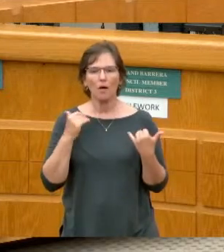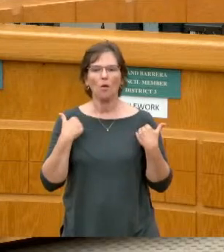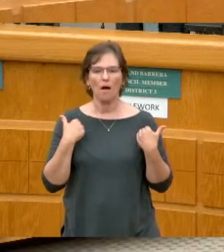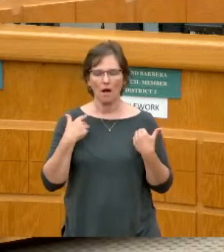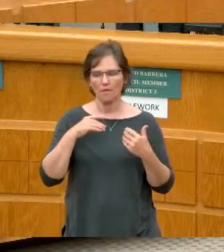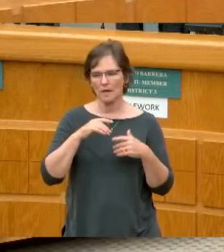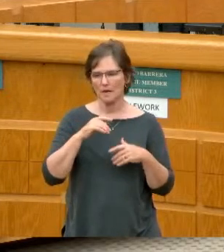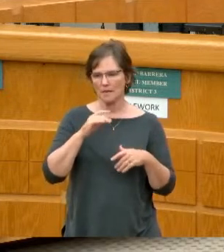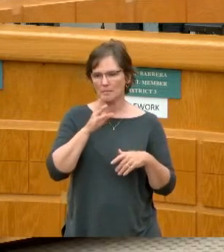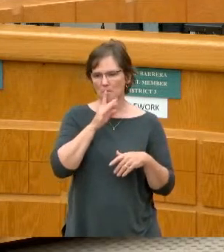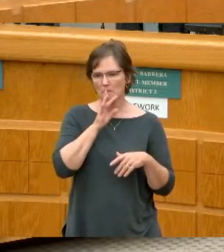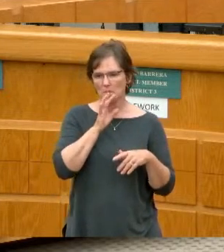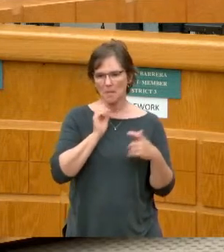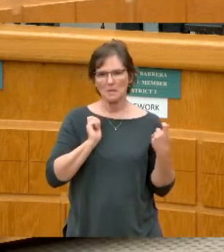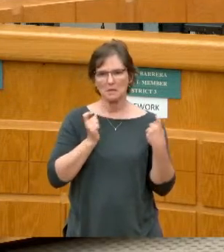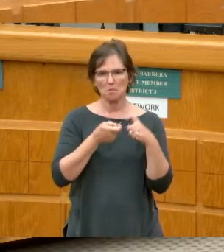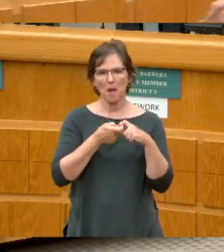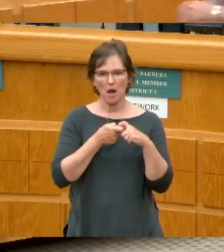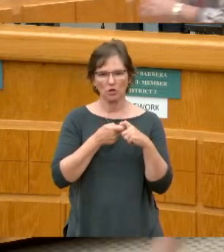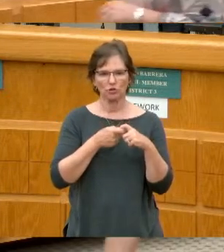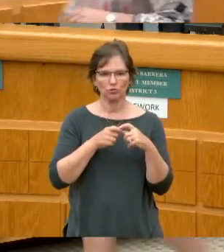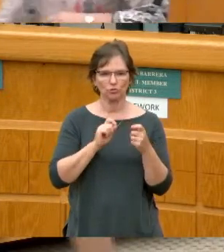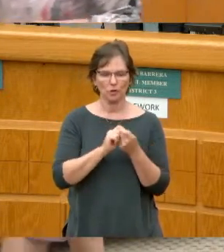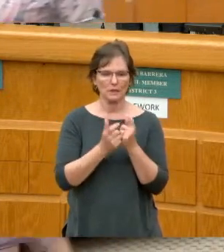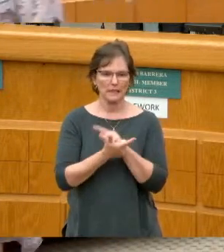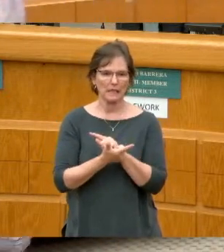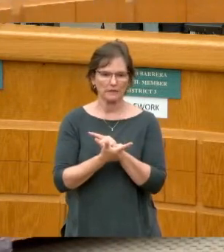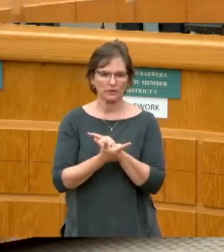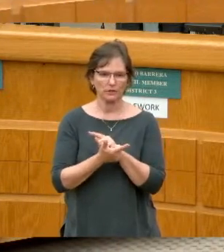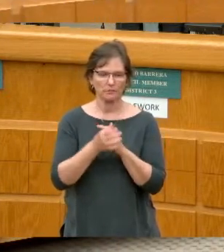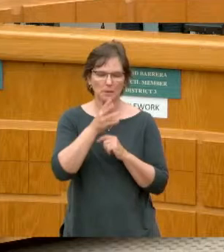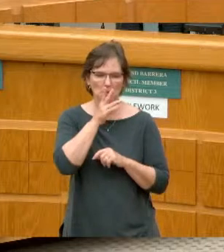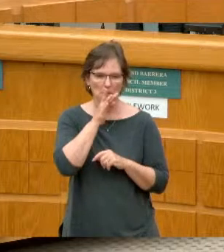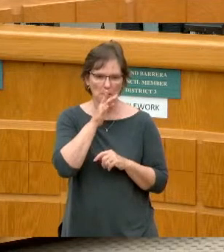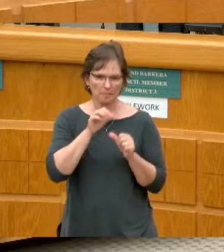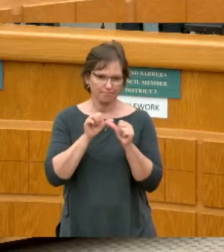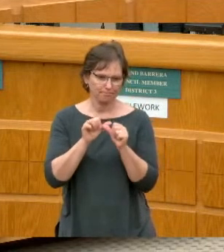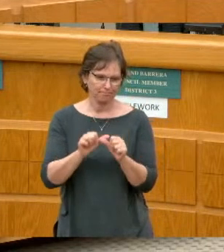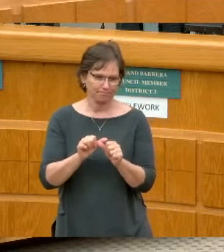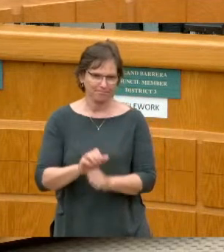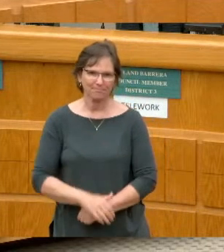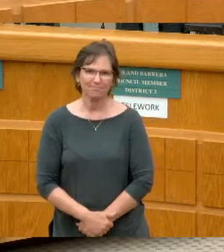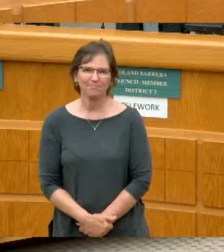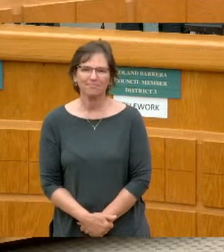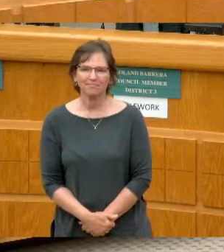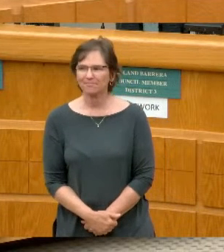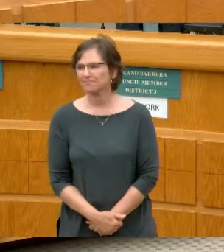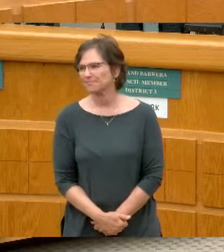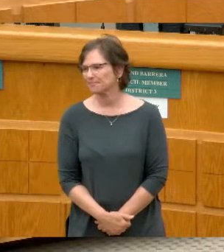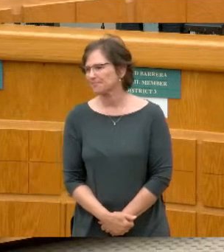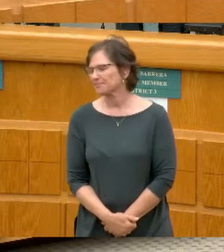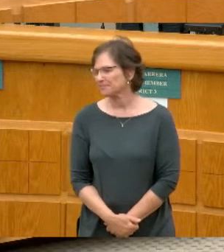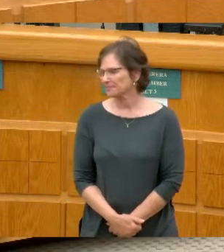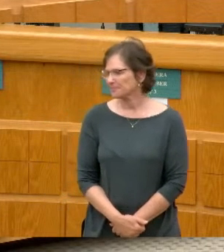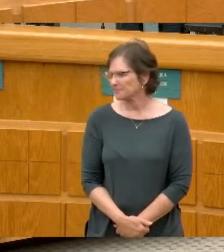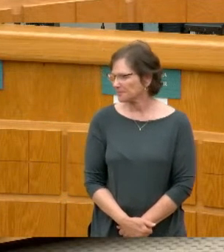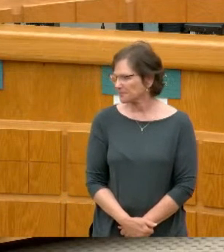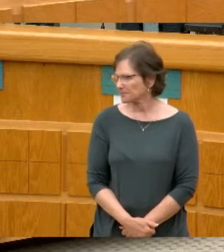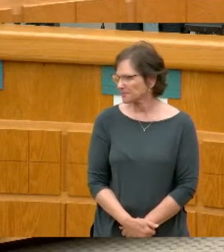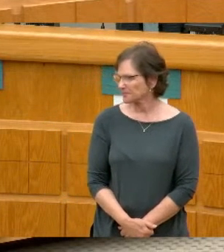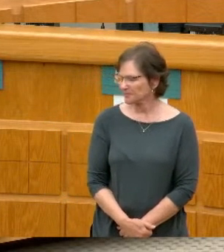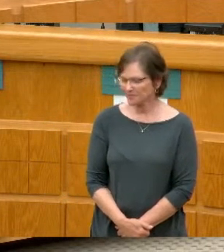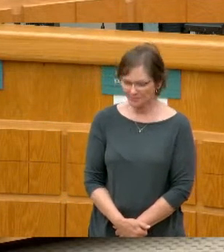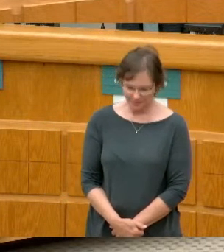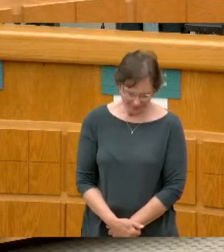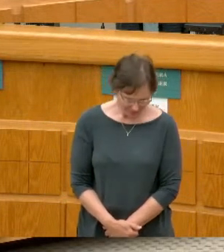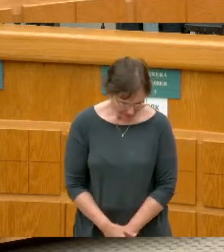to save lives. Stay healthy, stay strong, and as always, stay informed. Thank you. En las